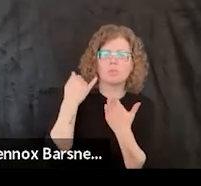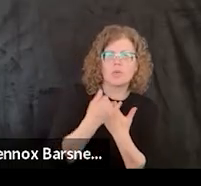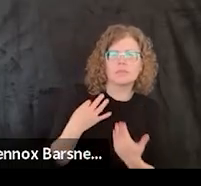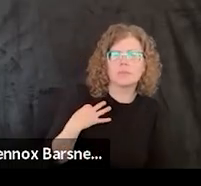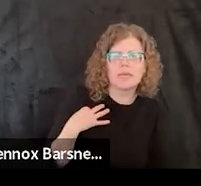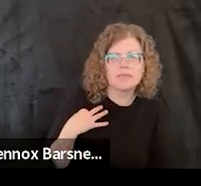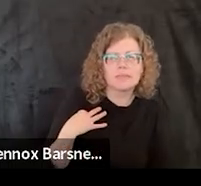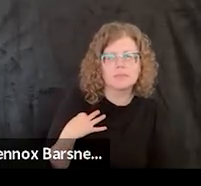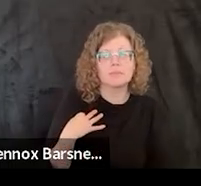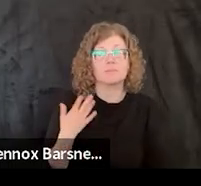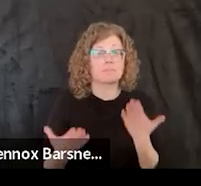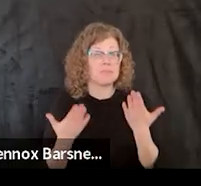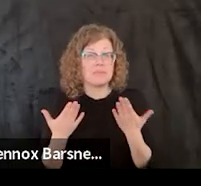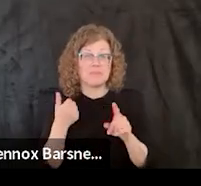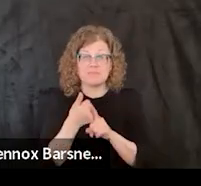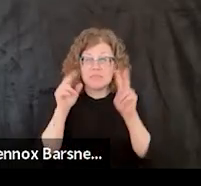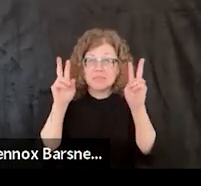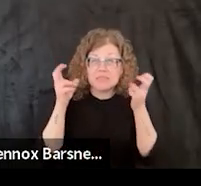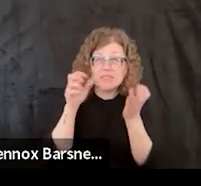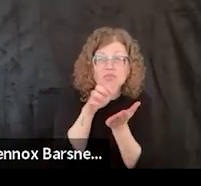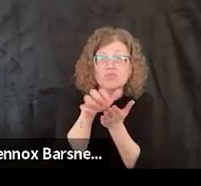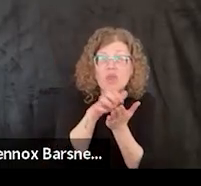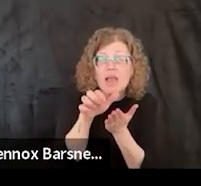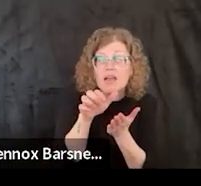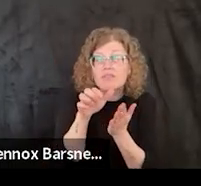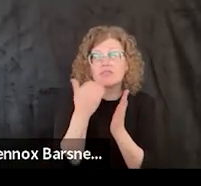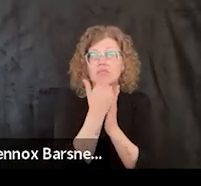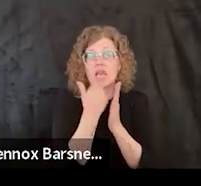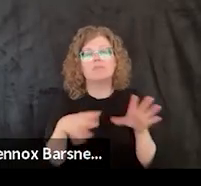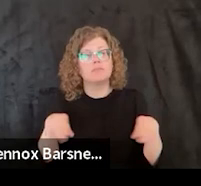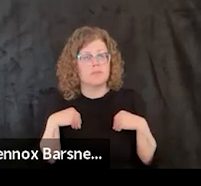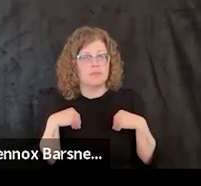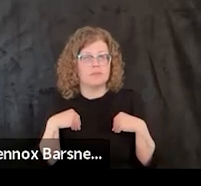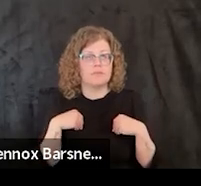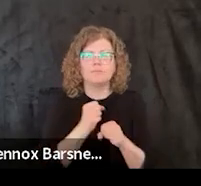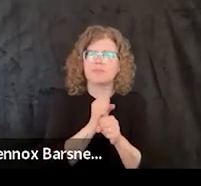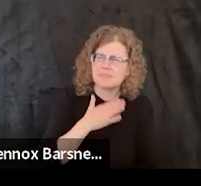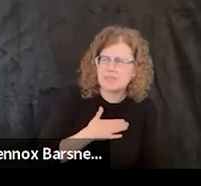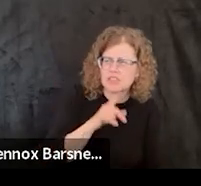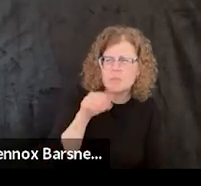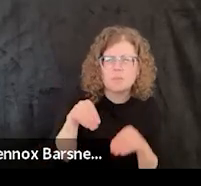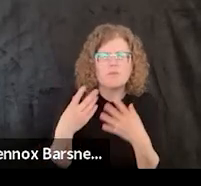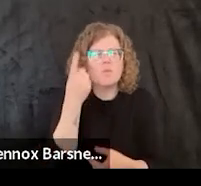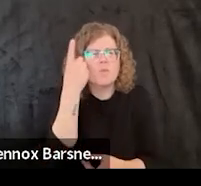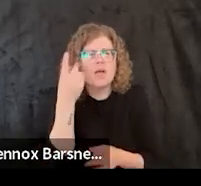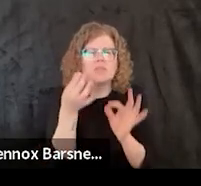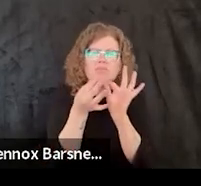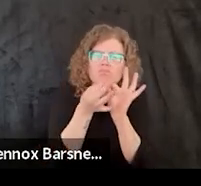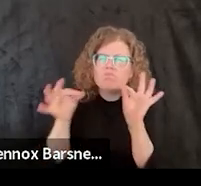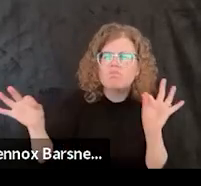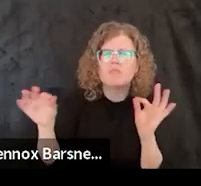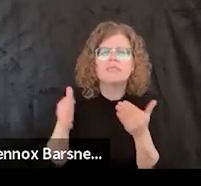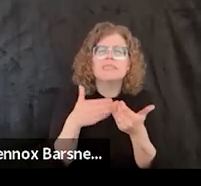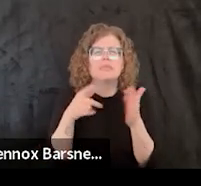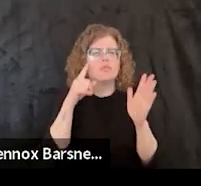it's a working title, a brief one-sentence description of your project, which acts as an identifier or label for your